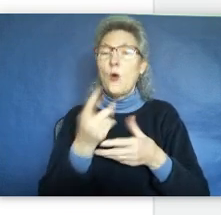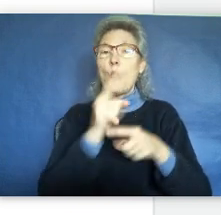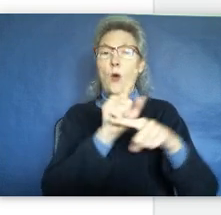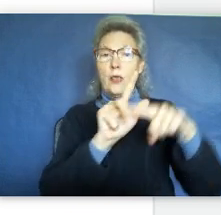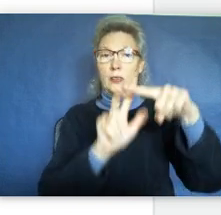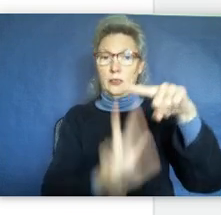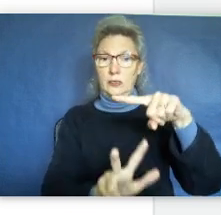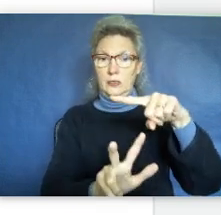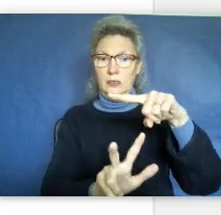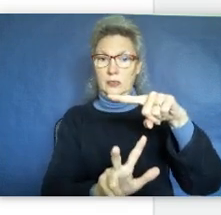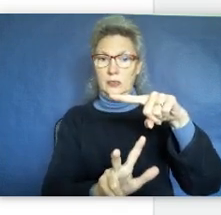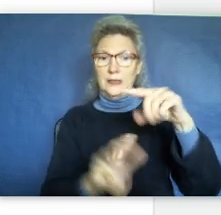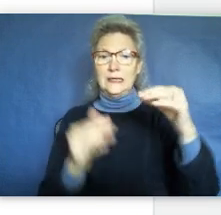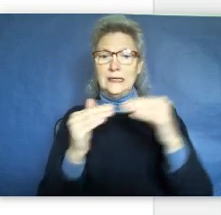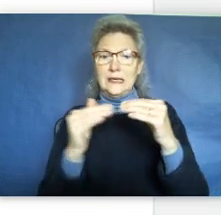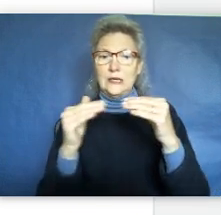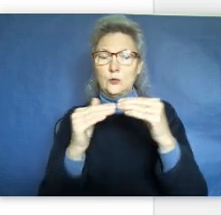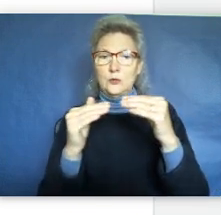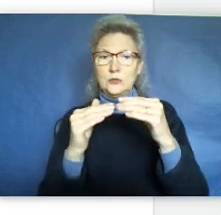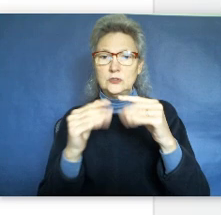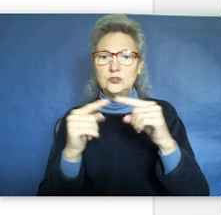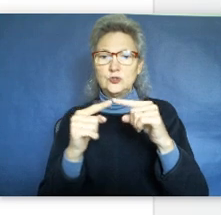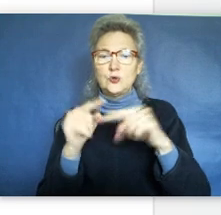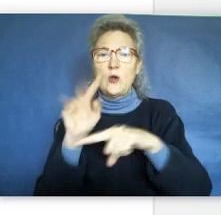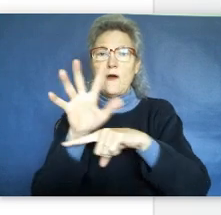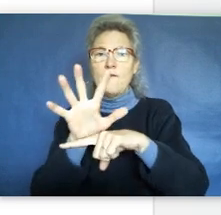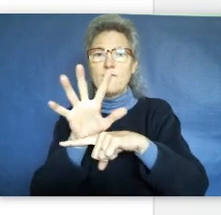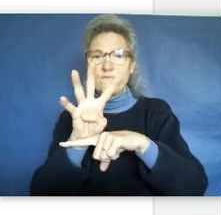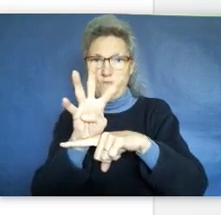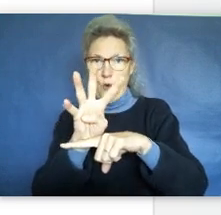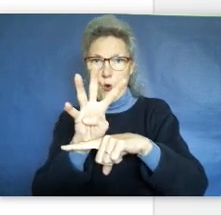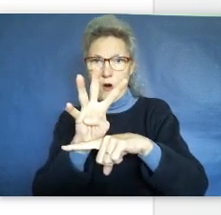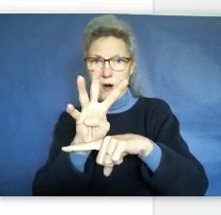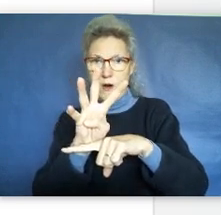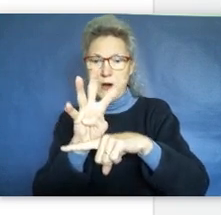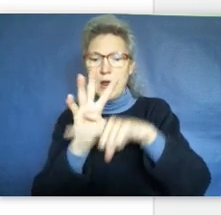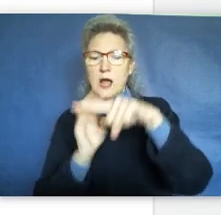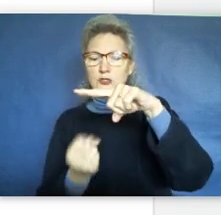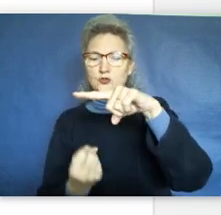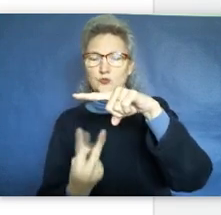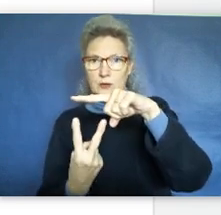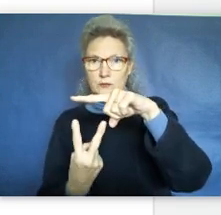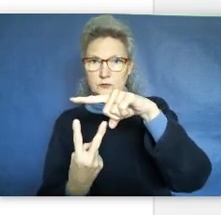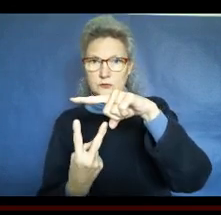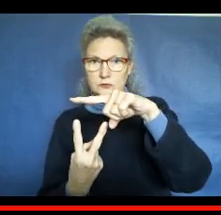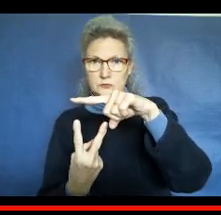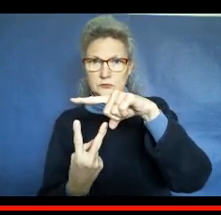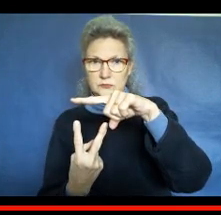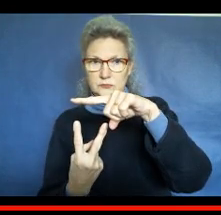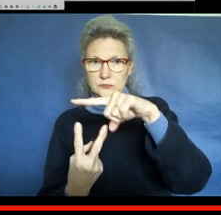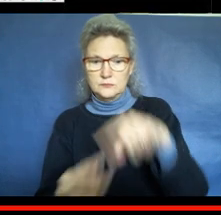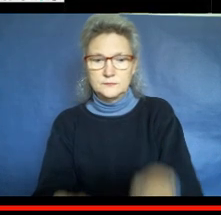third is equivalent to 4/12.